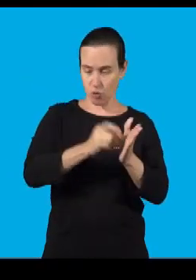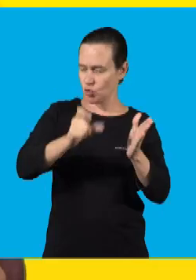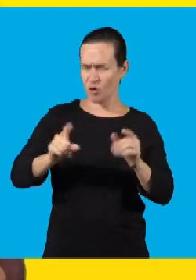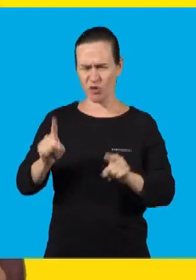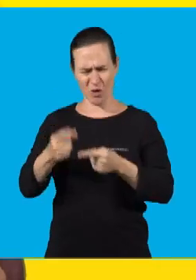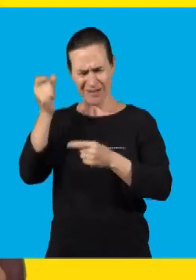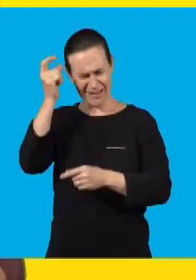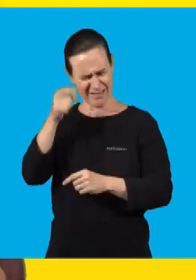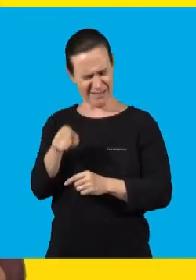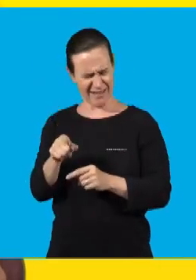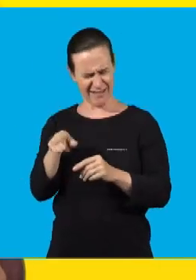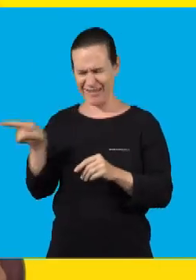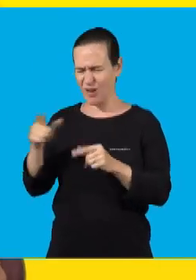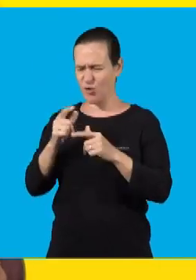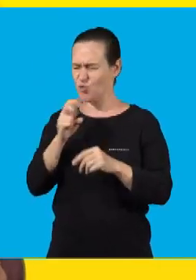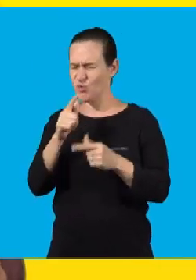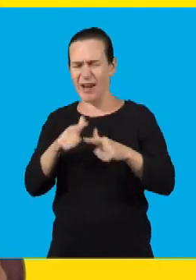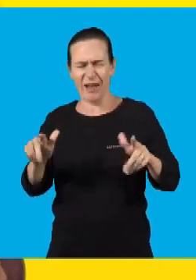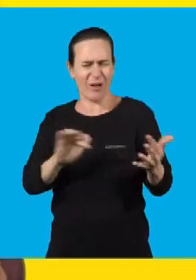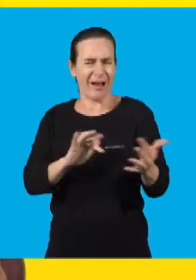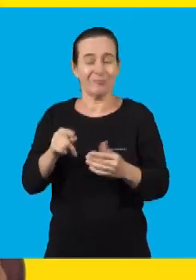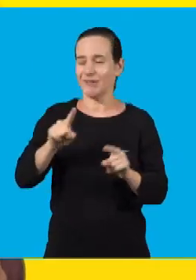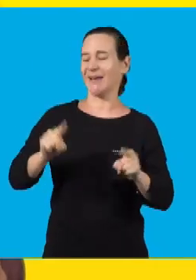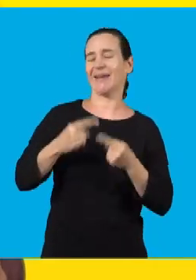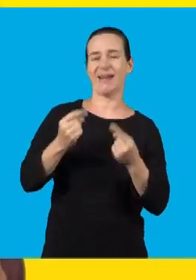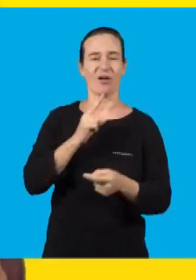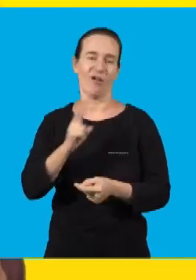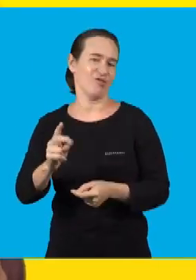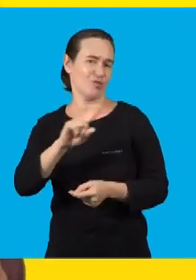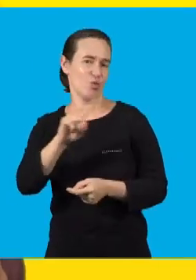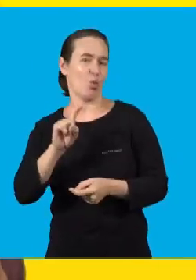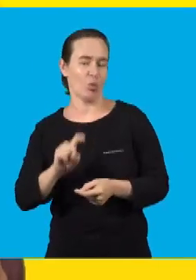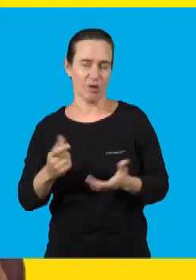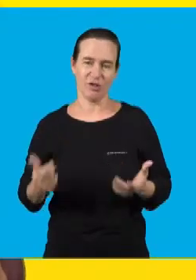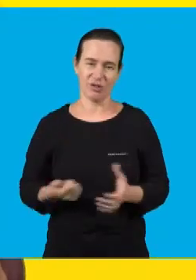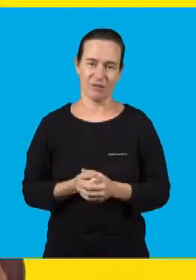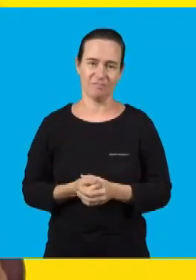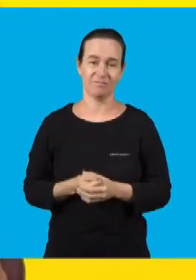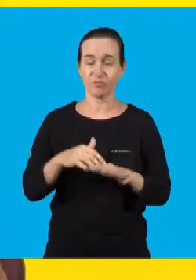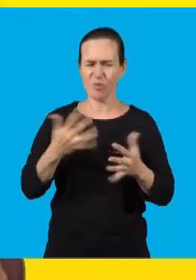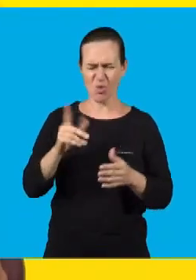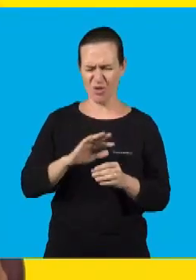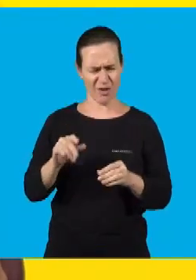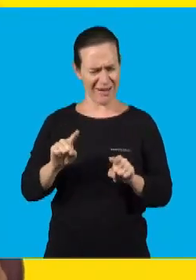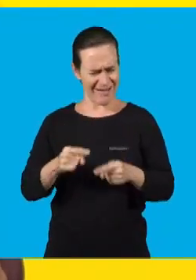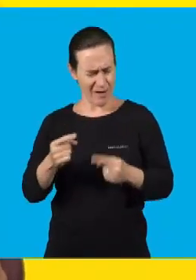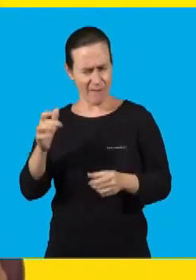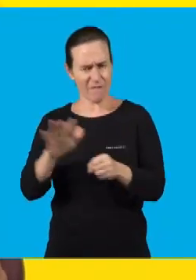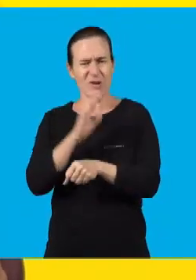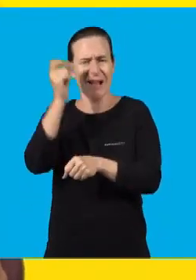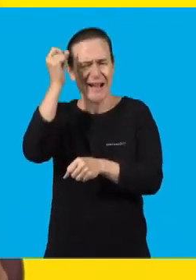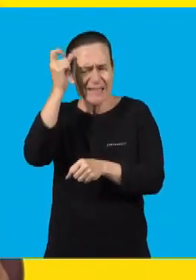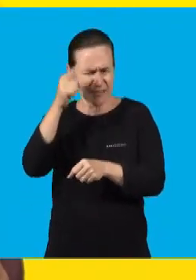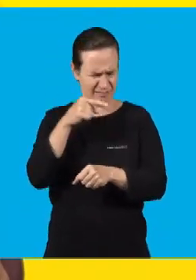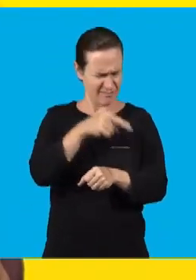learners cannot decode the manipulation of language, they are not able to respond to questions or cannot make